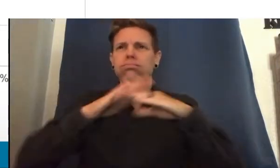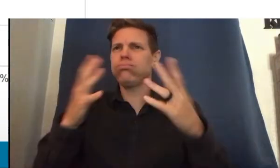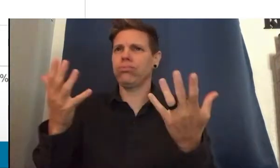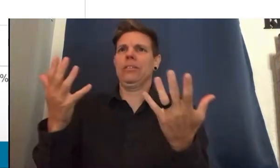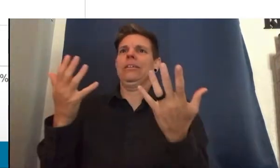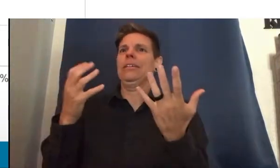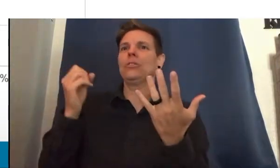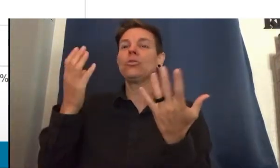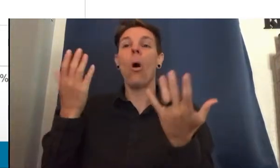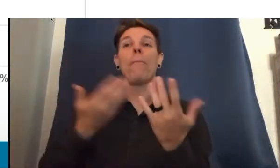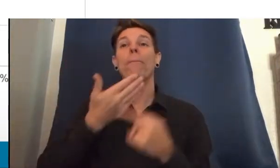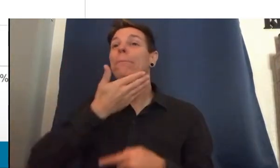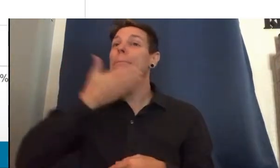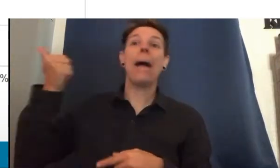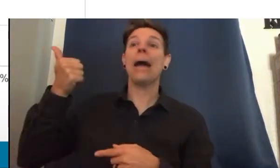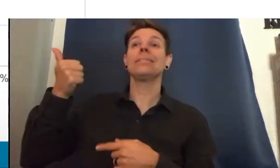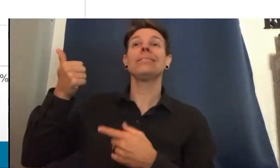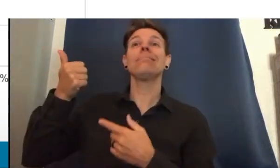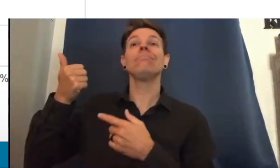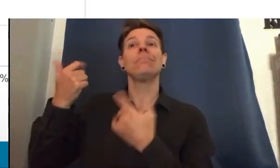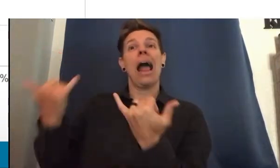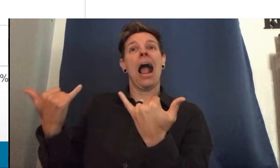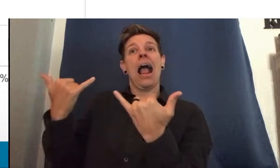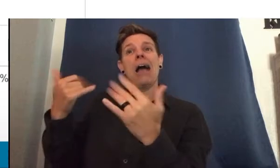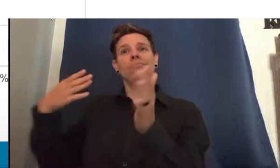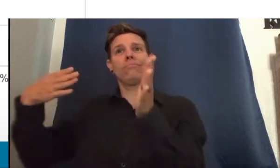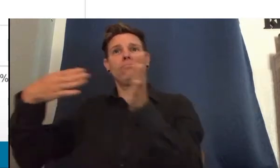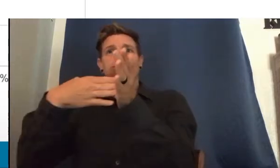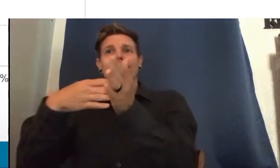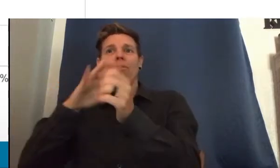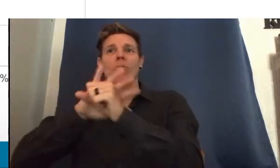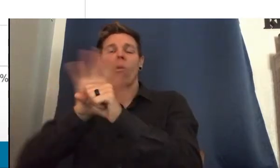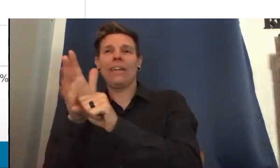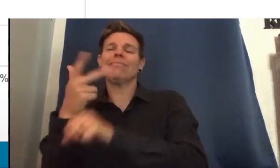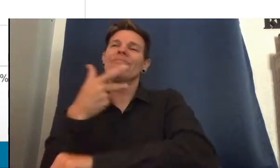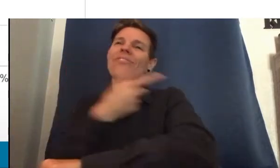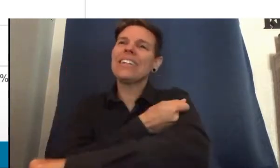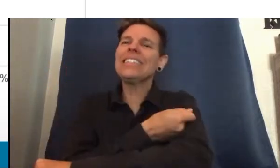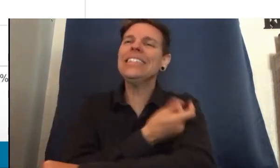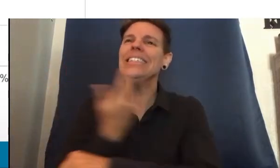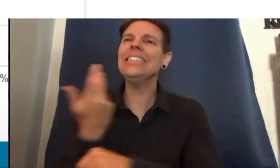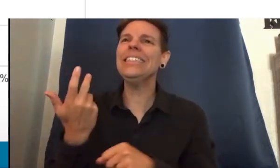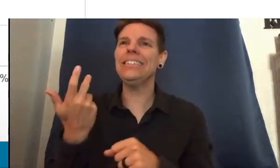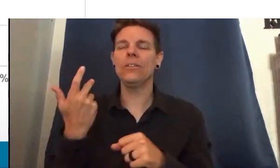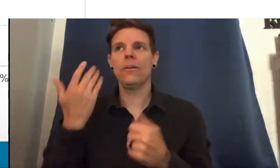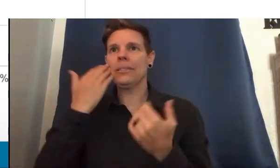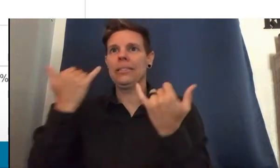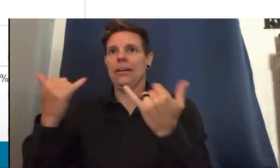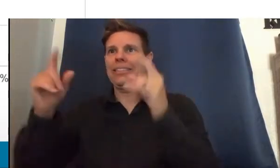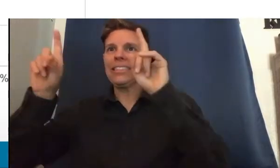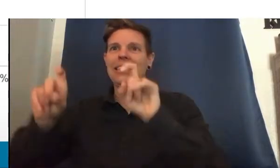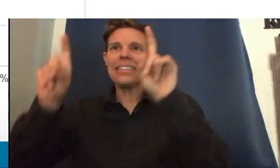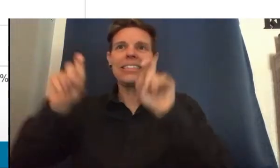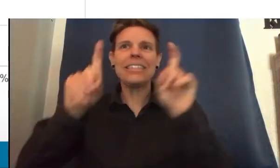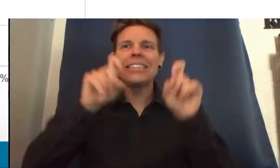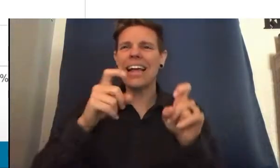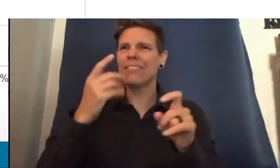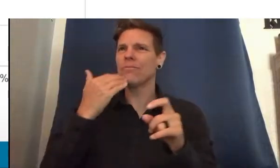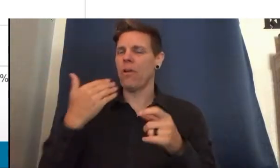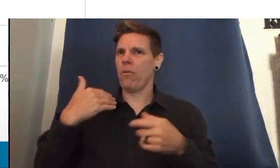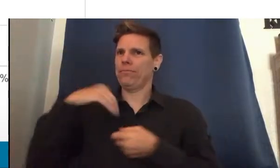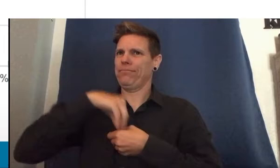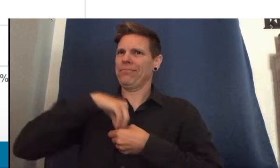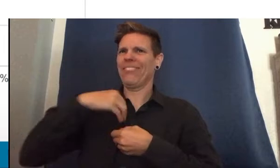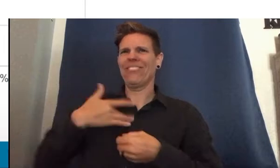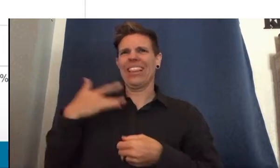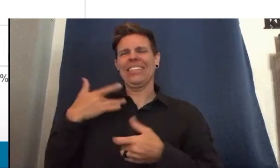be wise about understanding exposures, getting tested if you feel sick, all the standard things we know how to do.